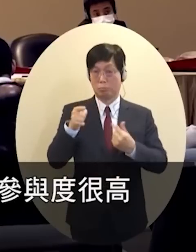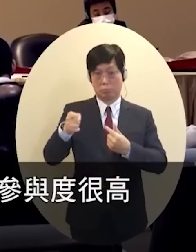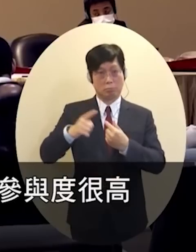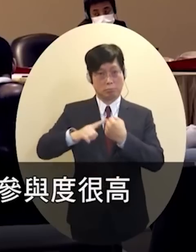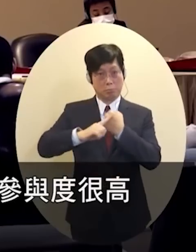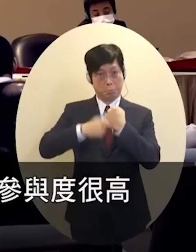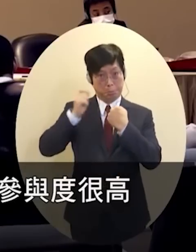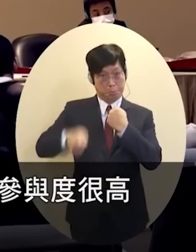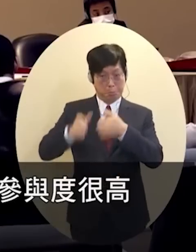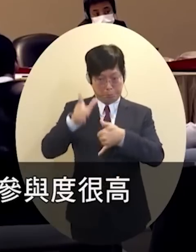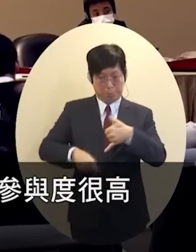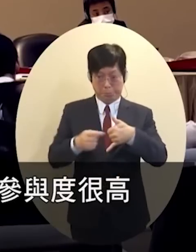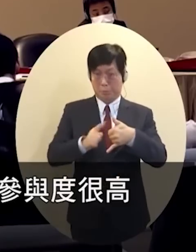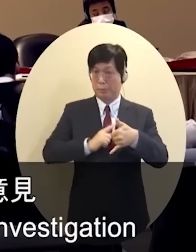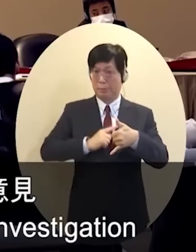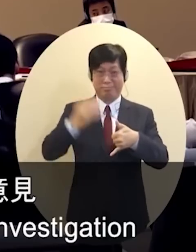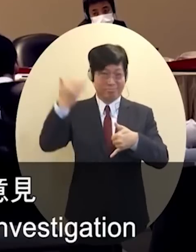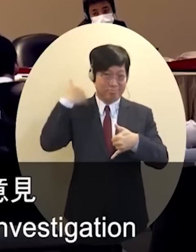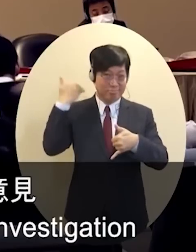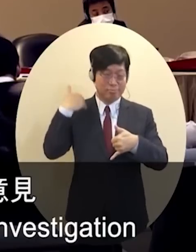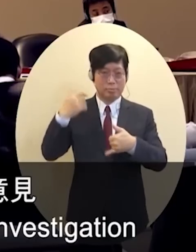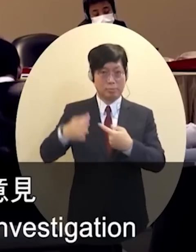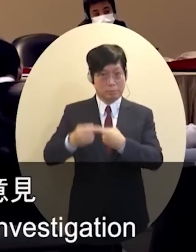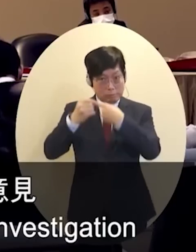in the investigation.